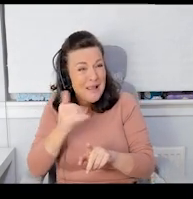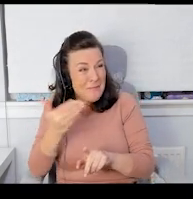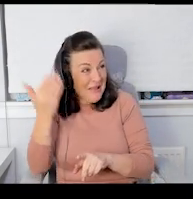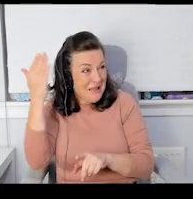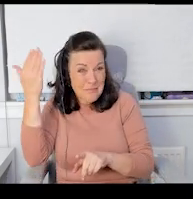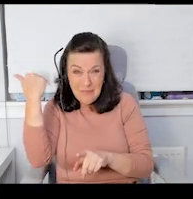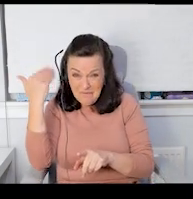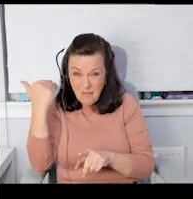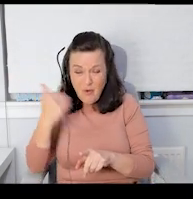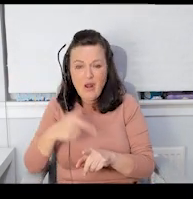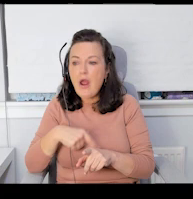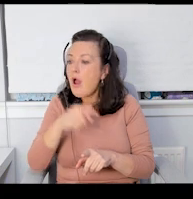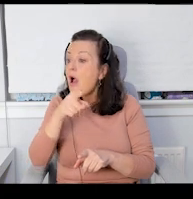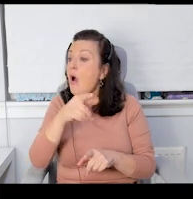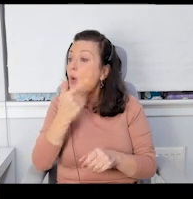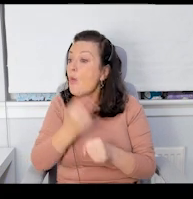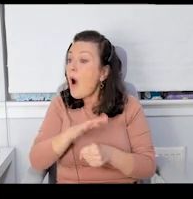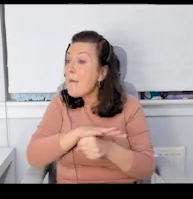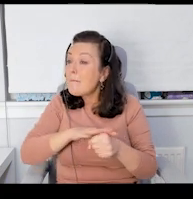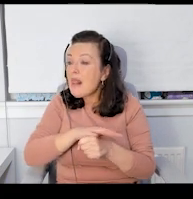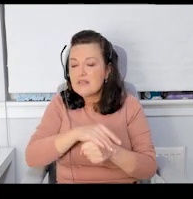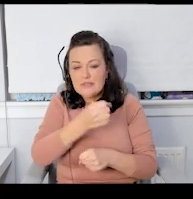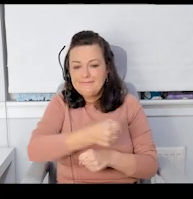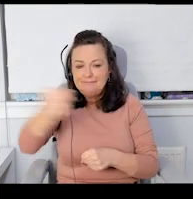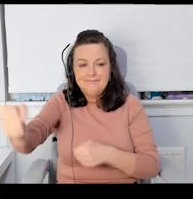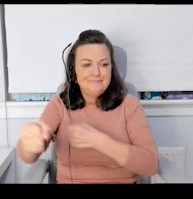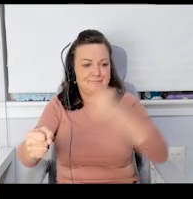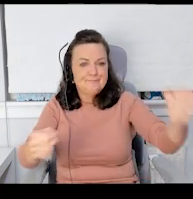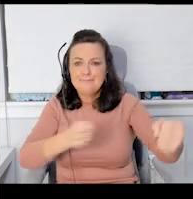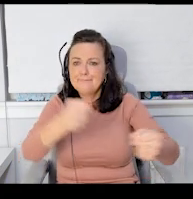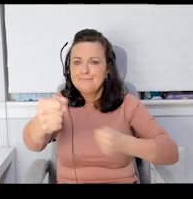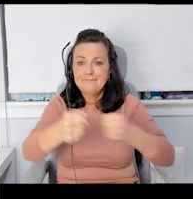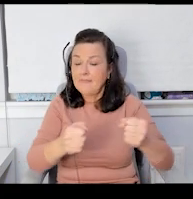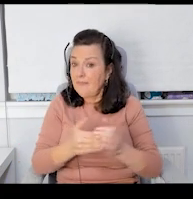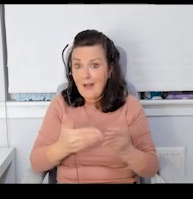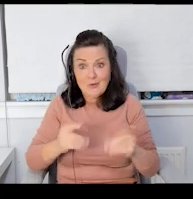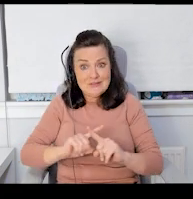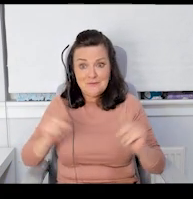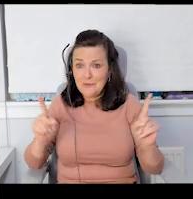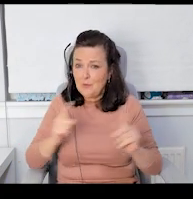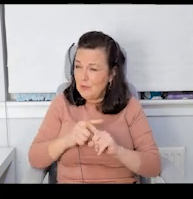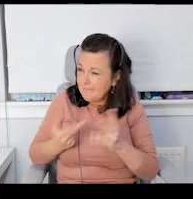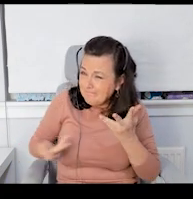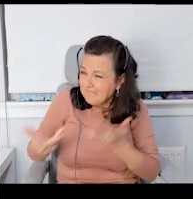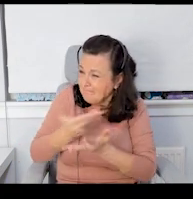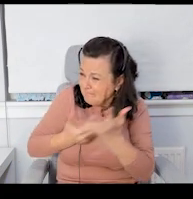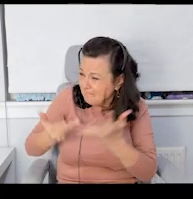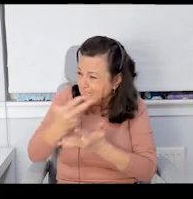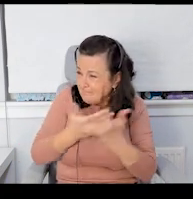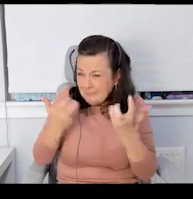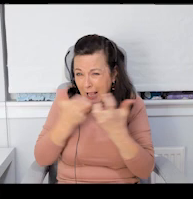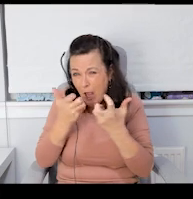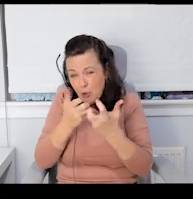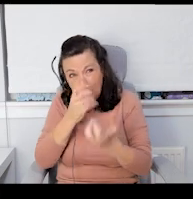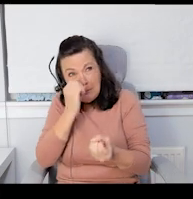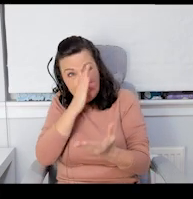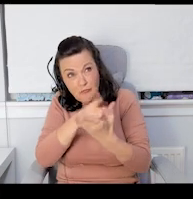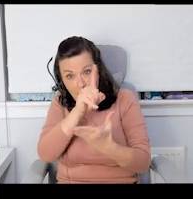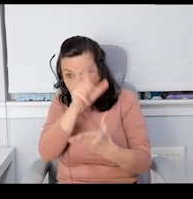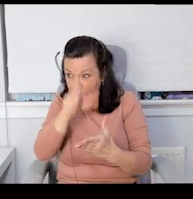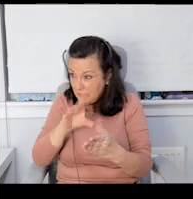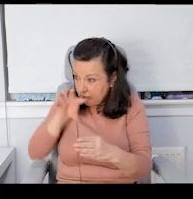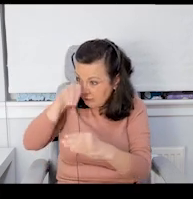work shadowing. It's about those competencies. So that shifted some of the conversations that we previously had, where we're looking at you know, how do we engage,